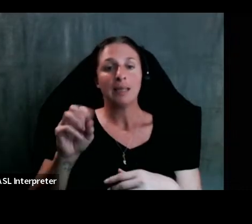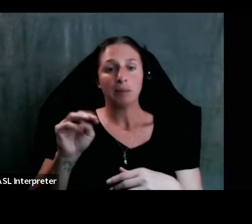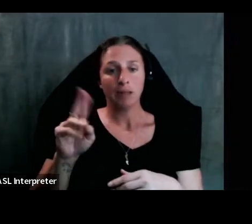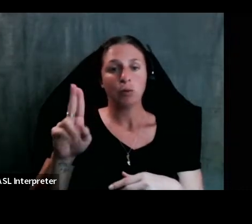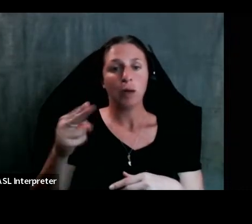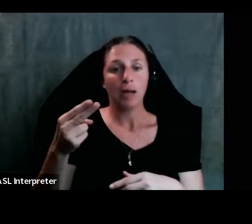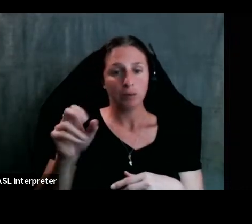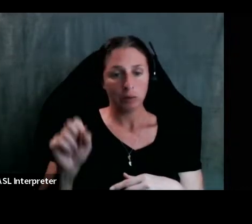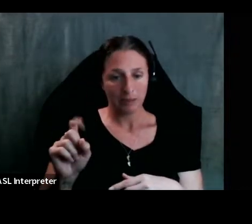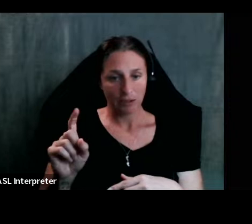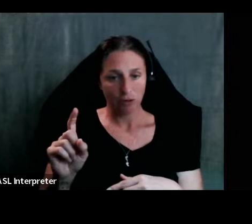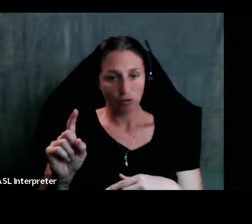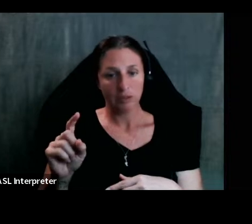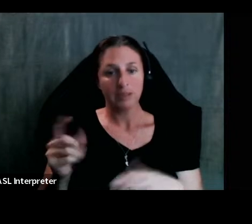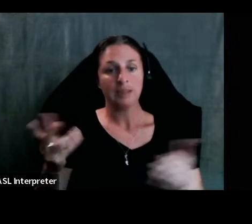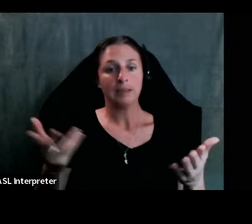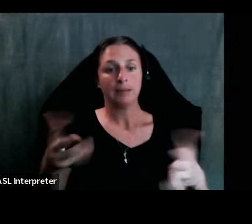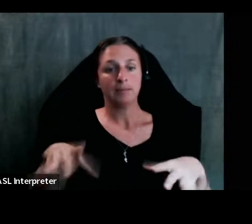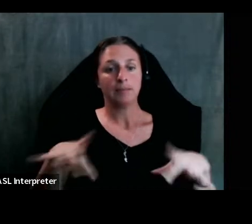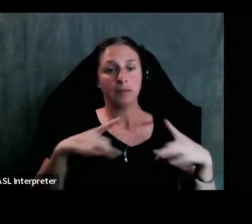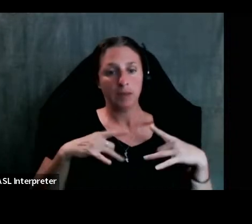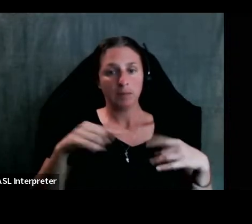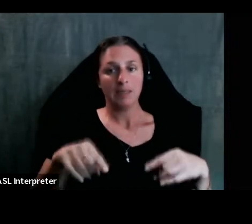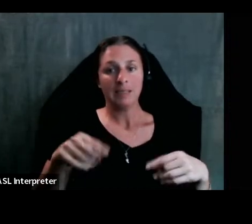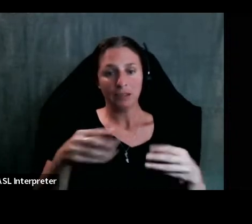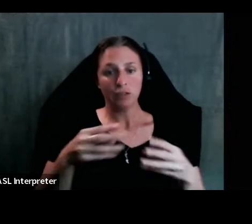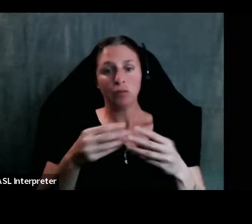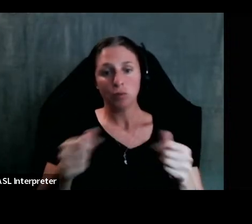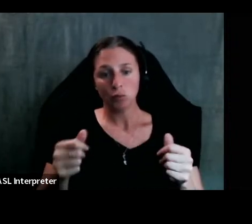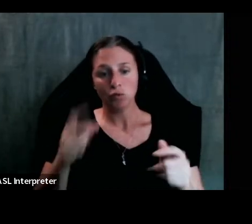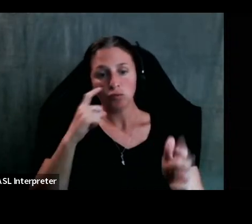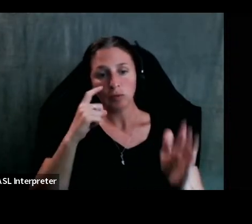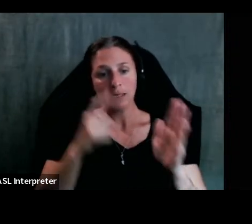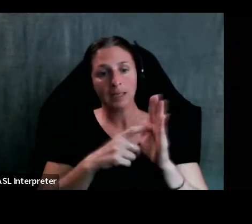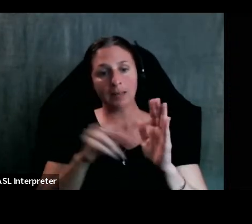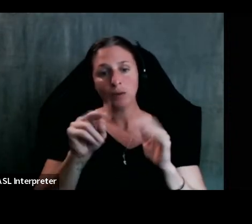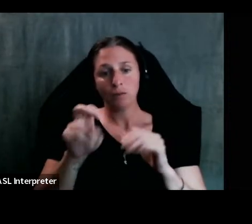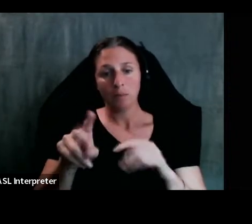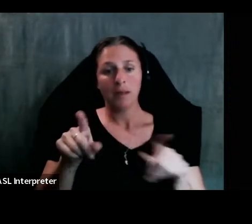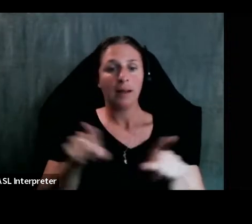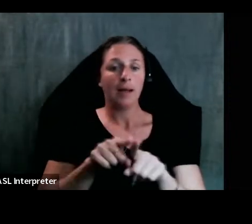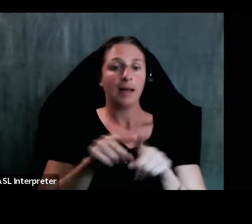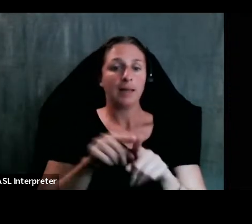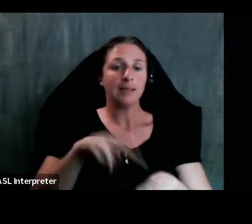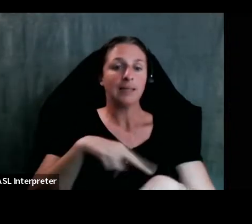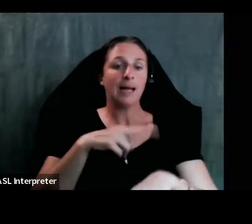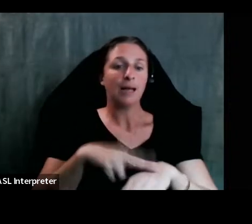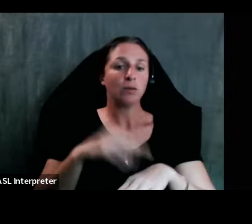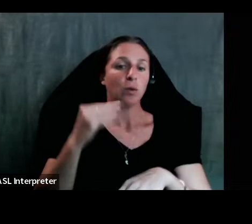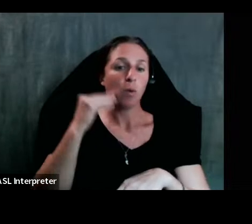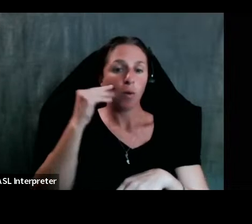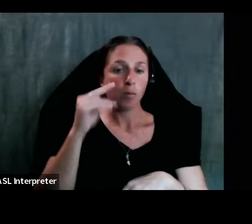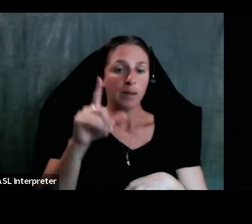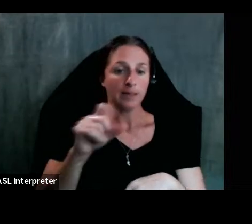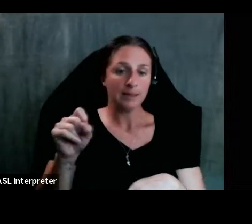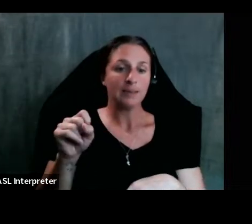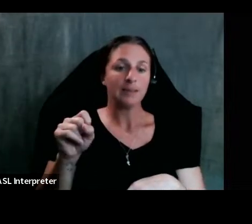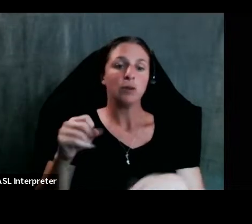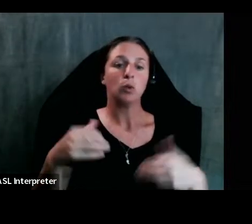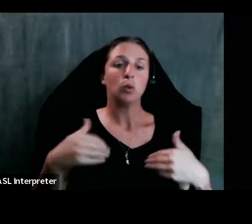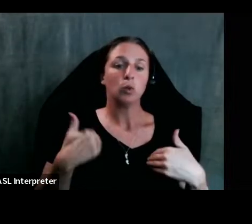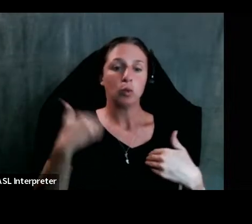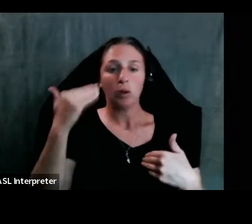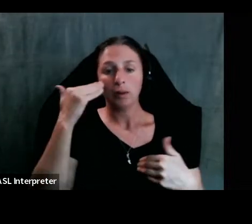Union High School District hereby adopts this resolution to recognize November as National Homeless Youth Awareness Month.